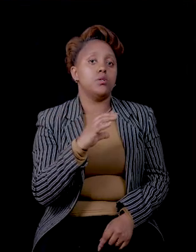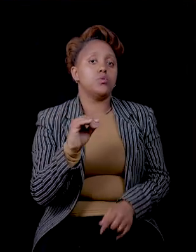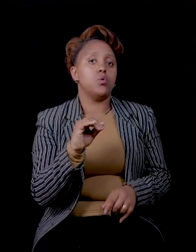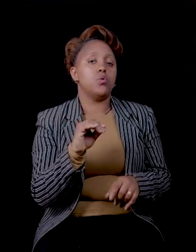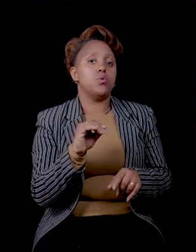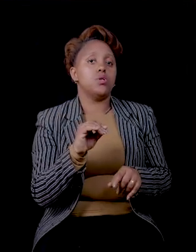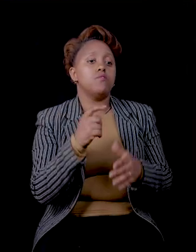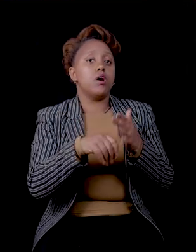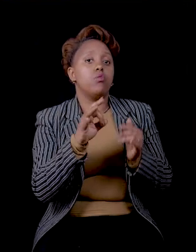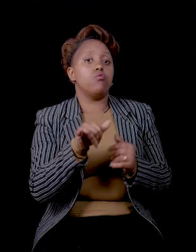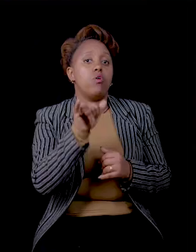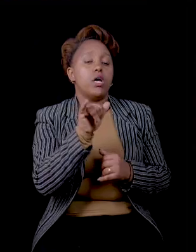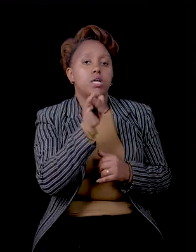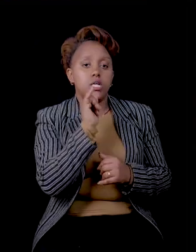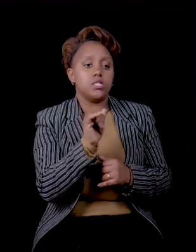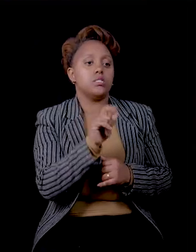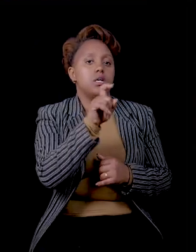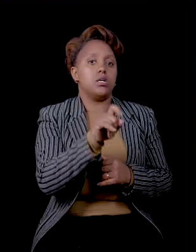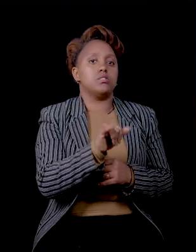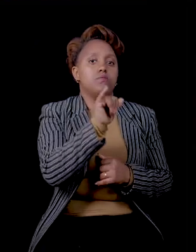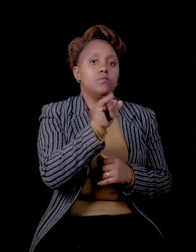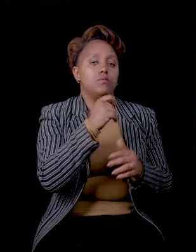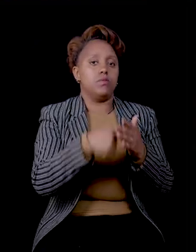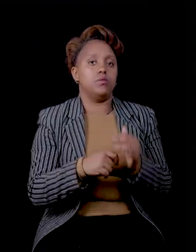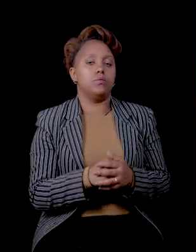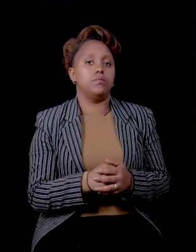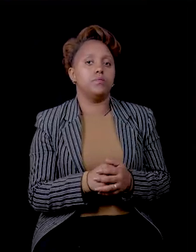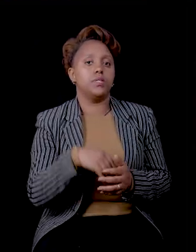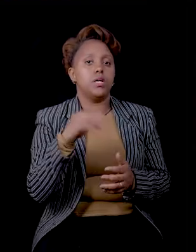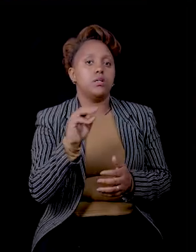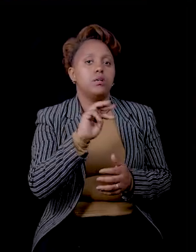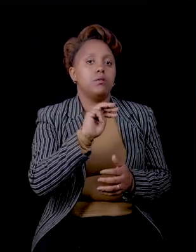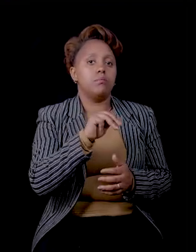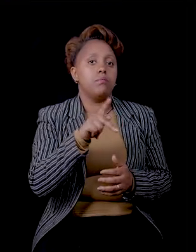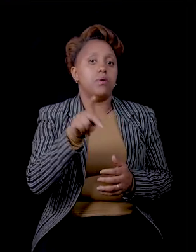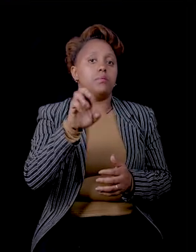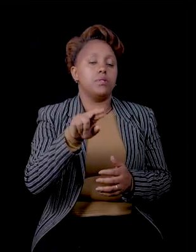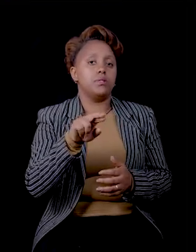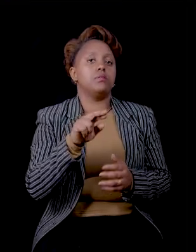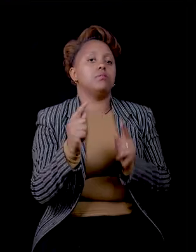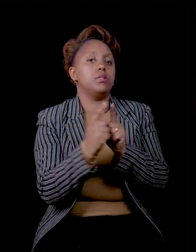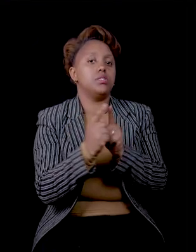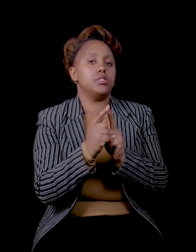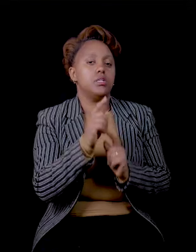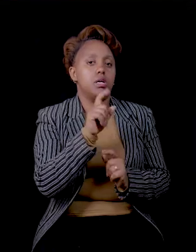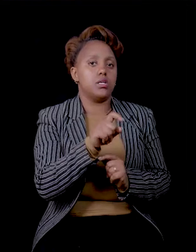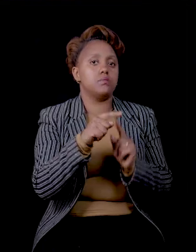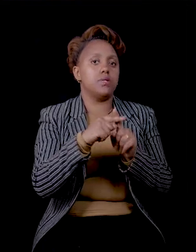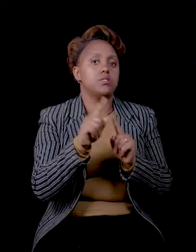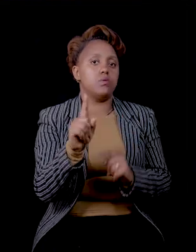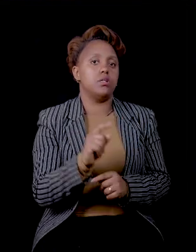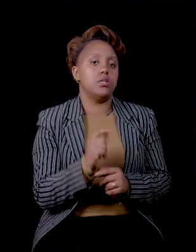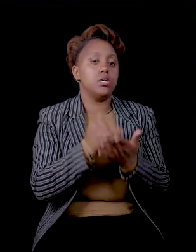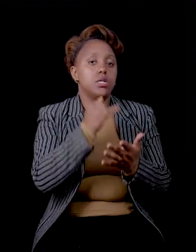So the value of y, which is a functional value of x, is being mapped by the relationship 2x plus 1. It